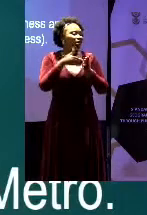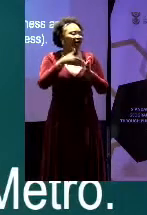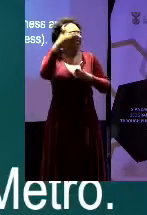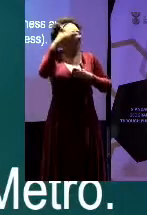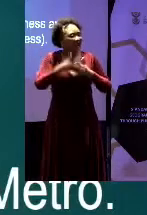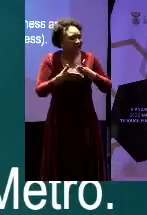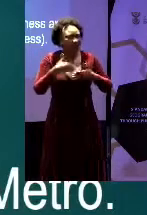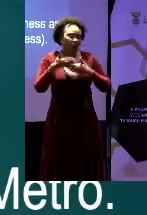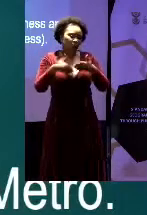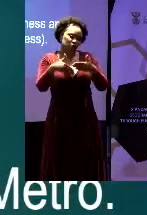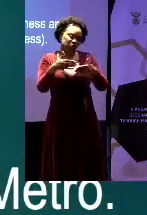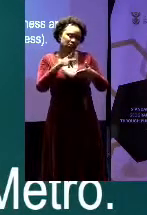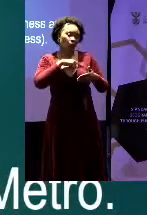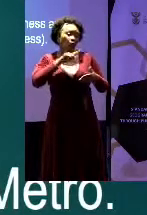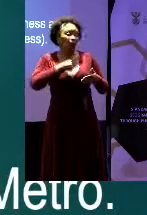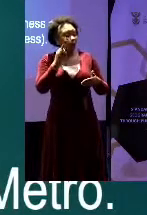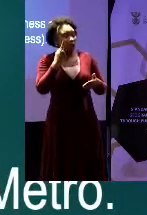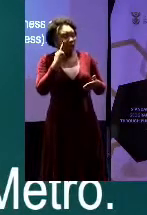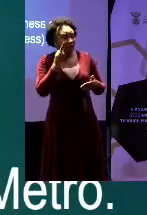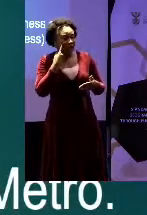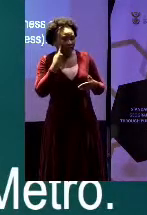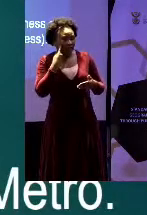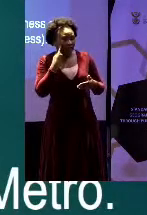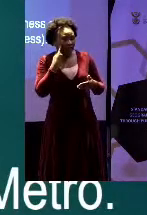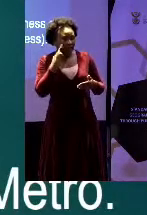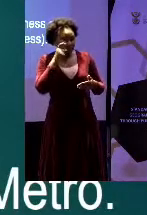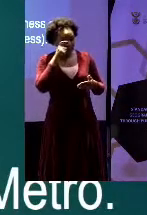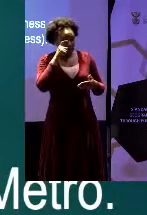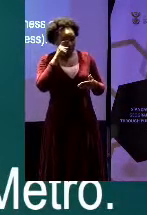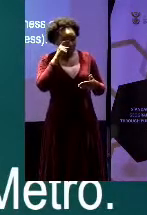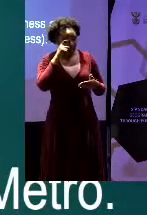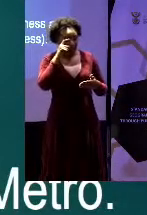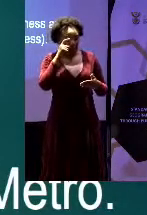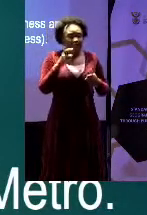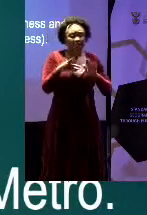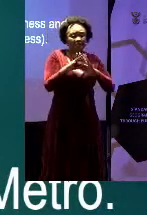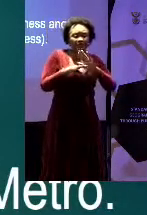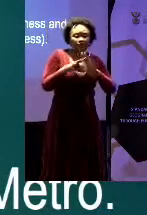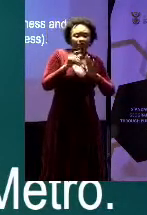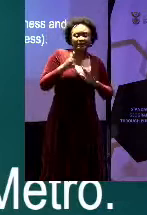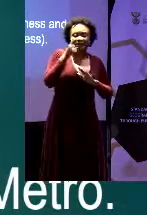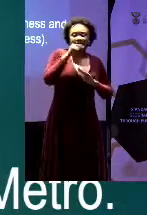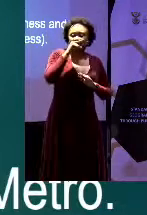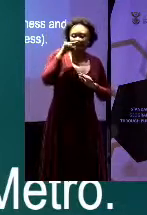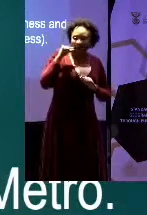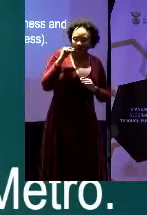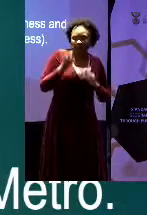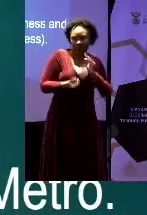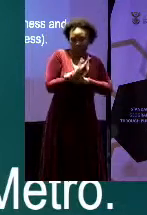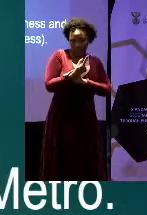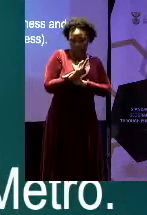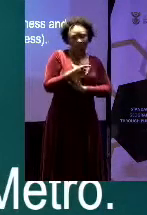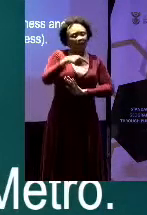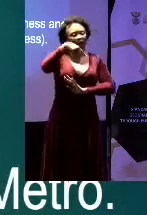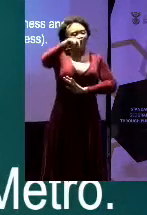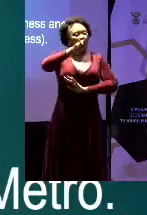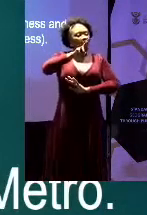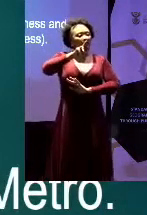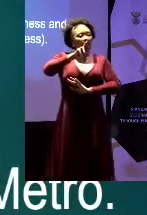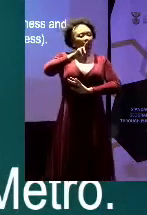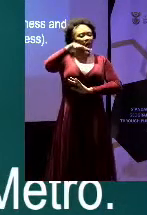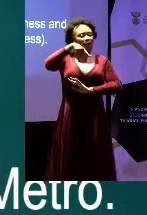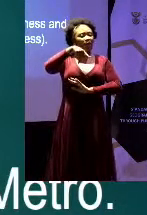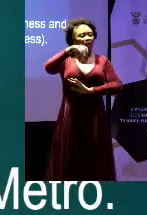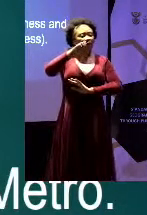we witnessed the gazetting of the District 6 name. The R301 name, which